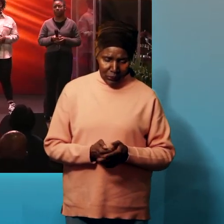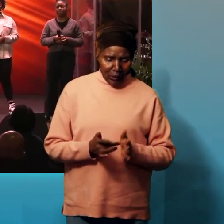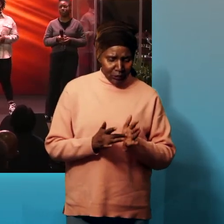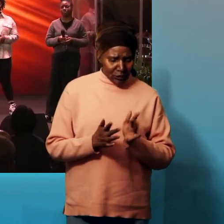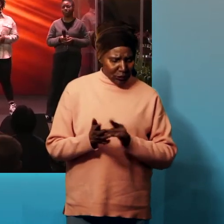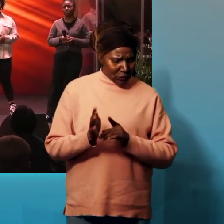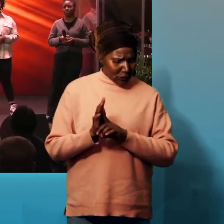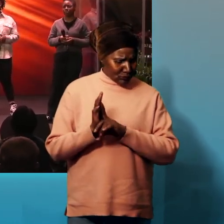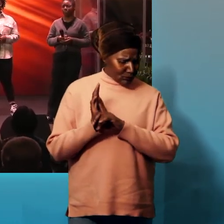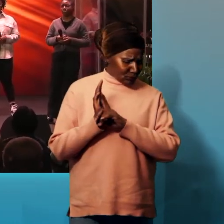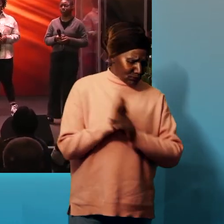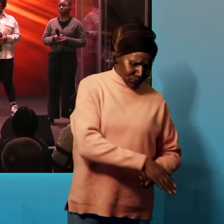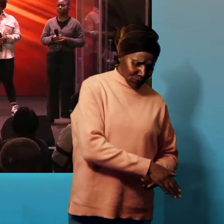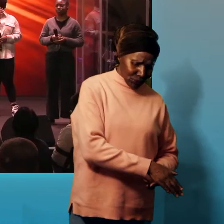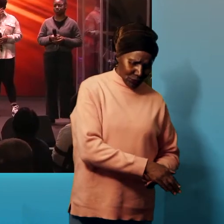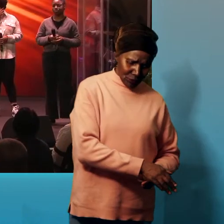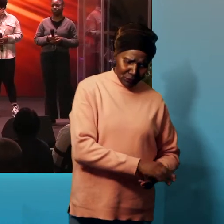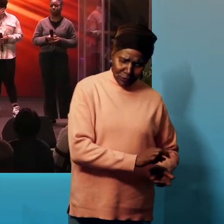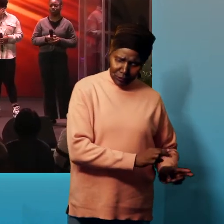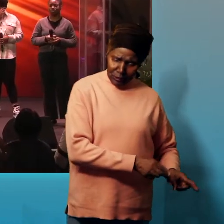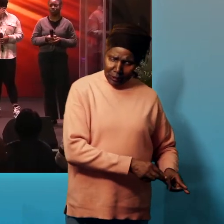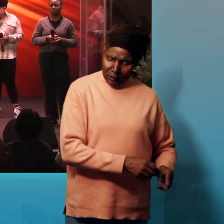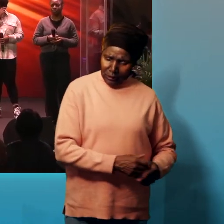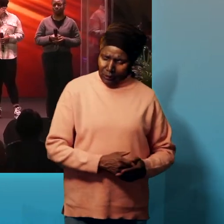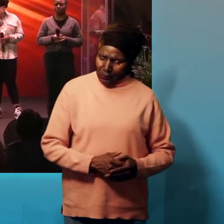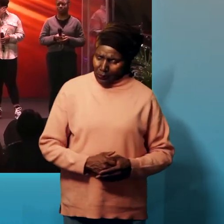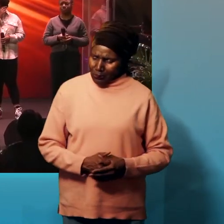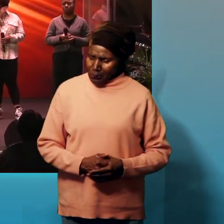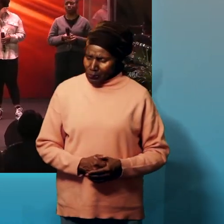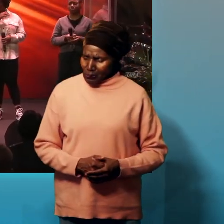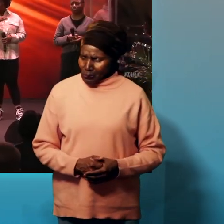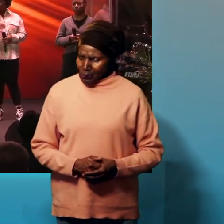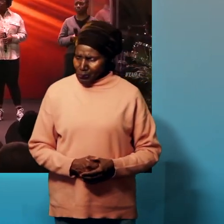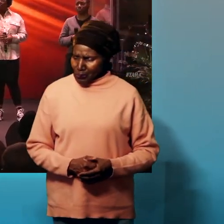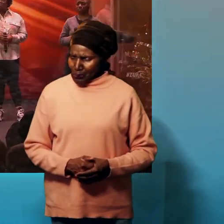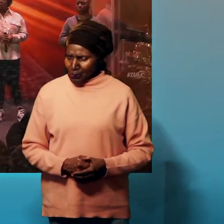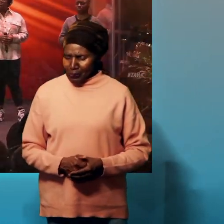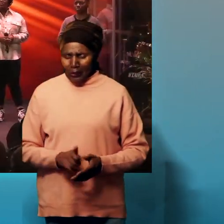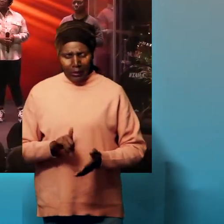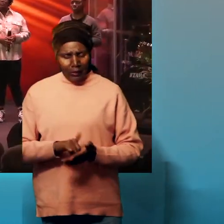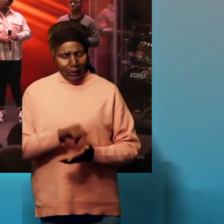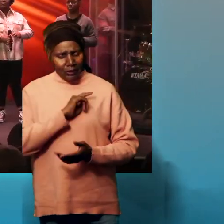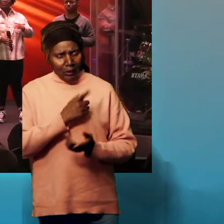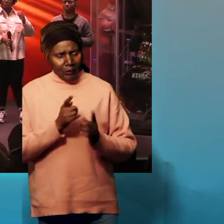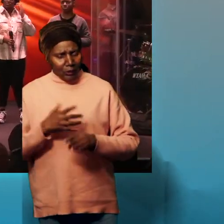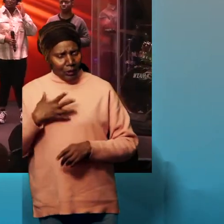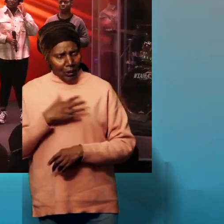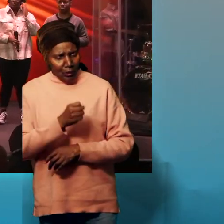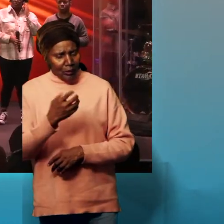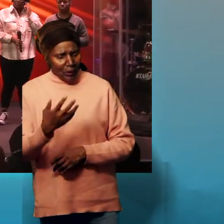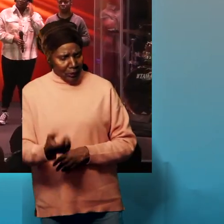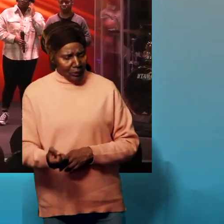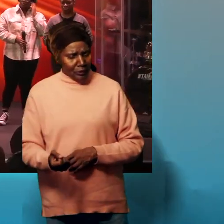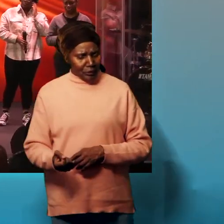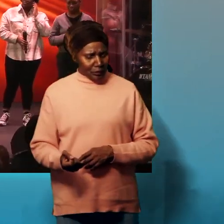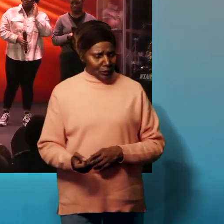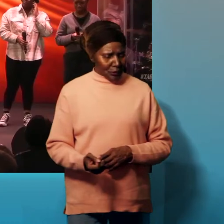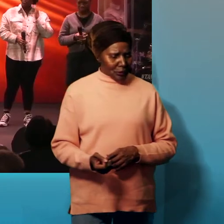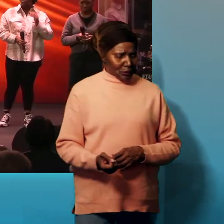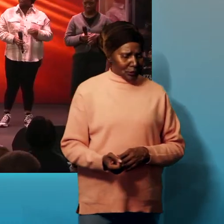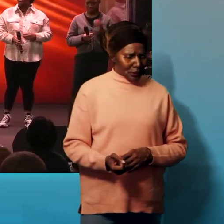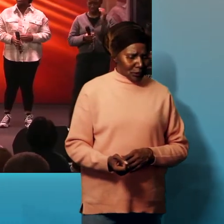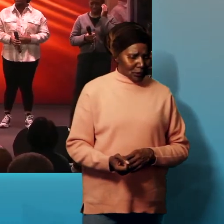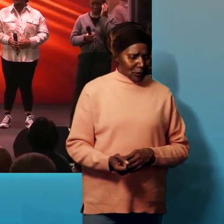Greater than it. Amen. That's why we have a hope of those of our loved ones who